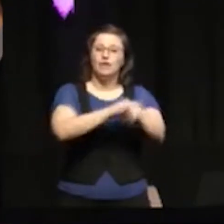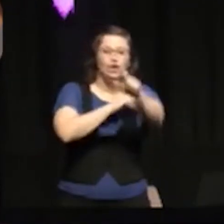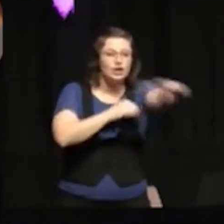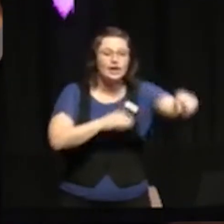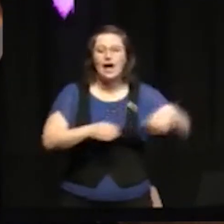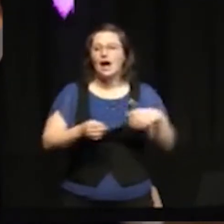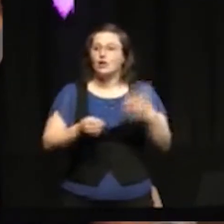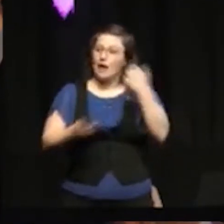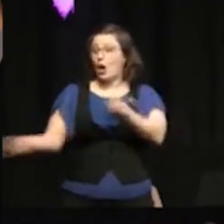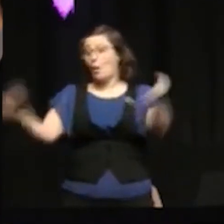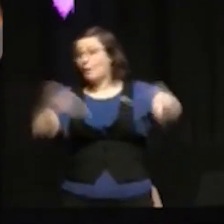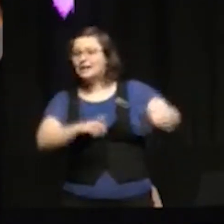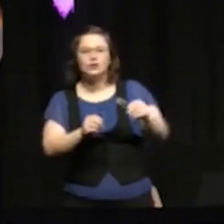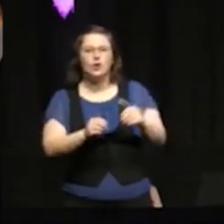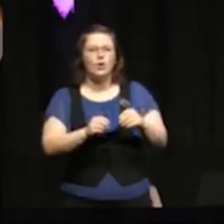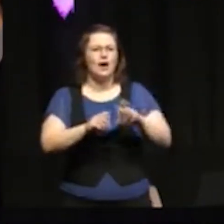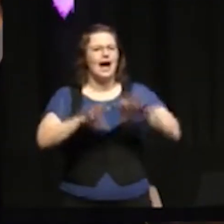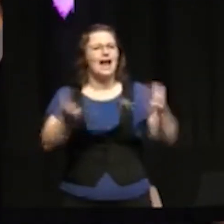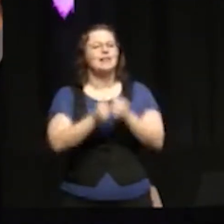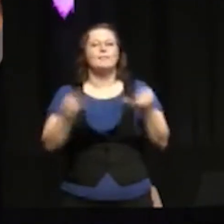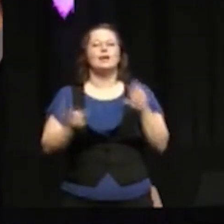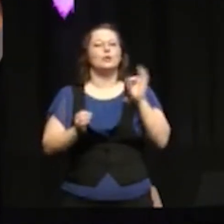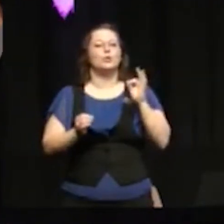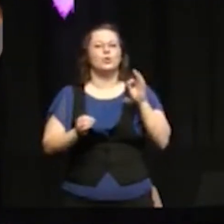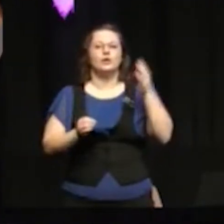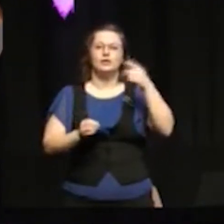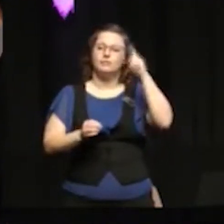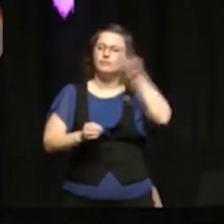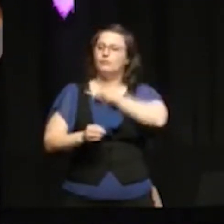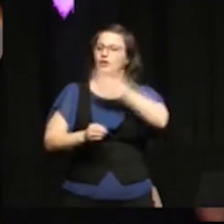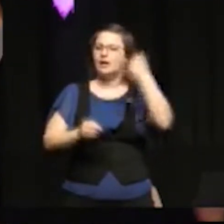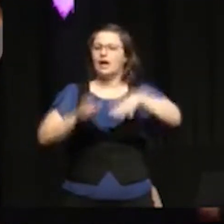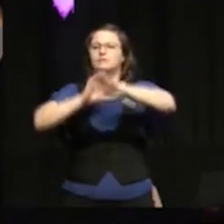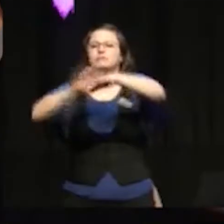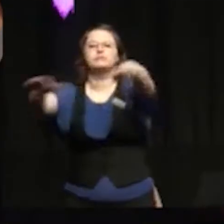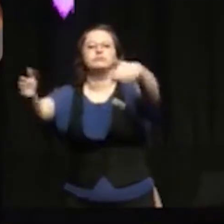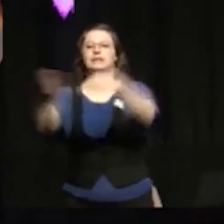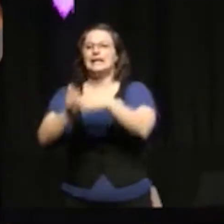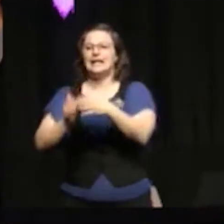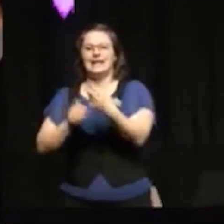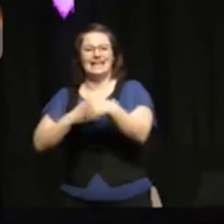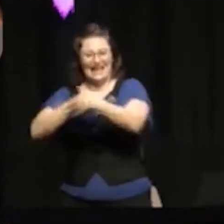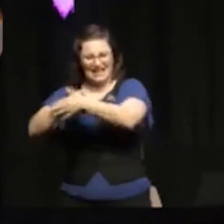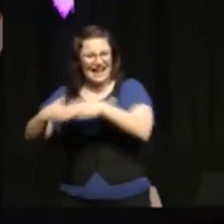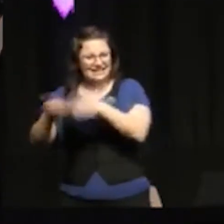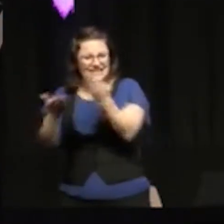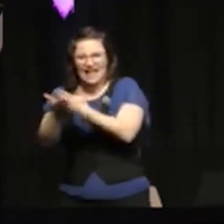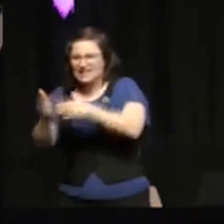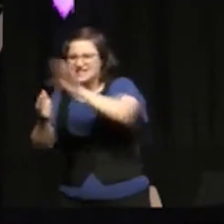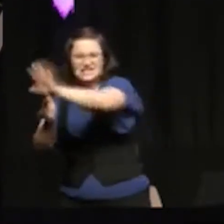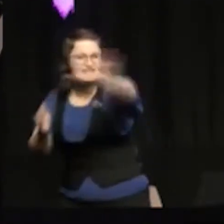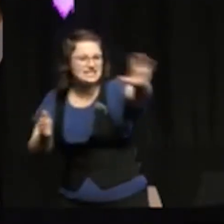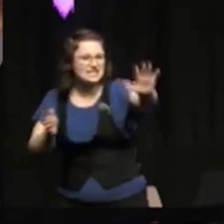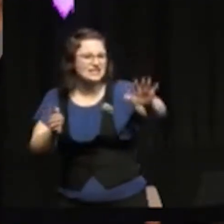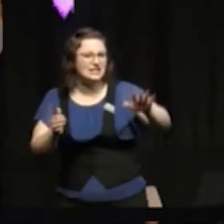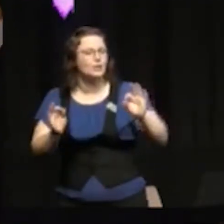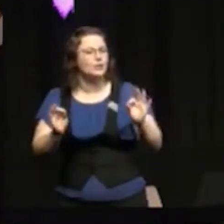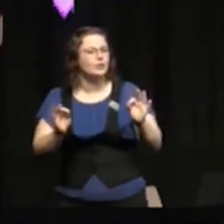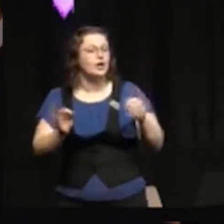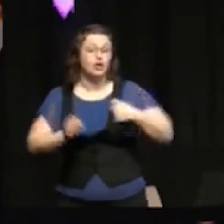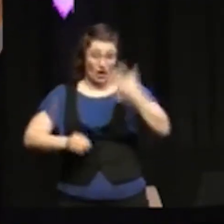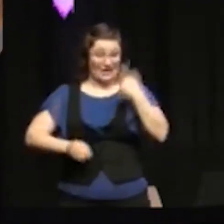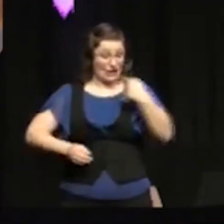hack refugees and you say, wow, I'm welcoming you and whatever. It's how much this movement can affect inside the